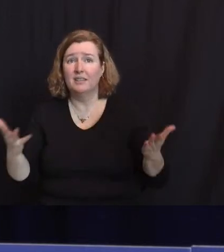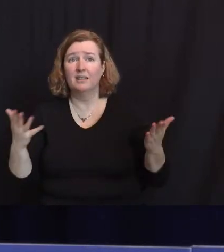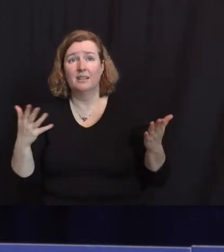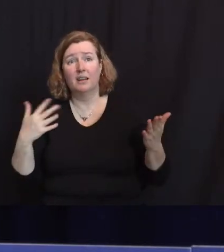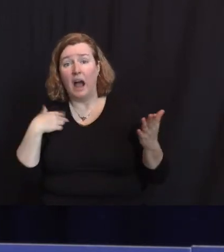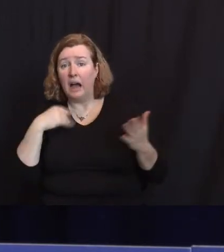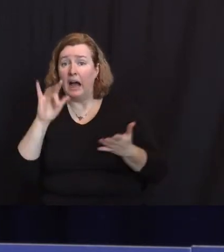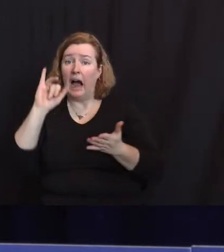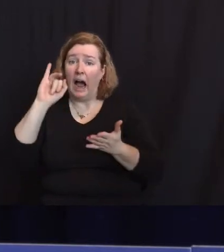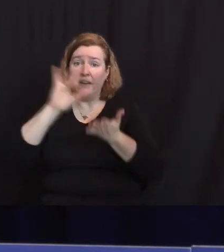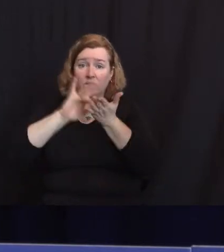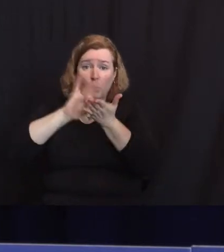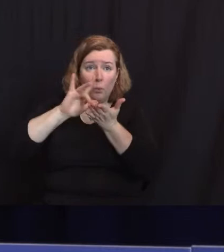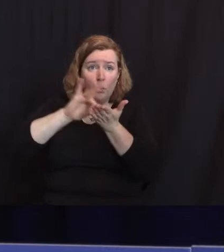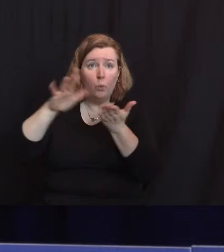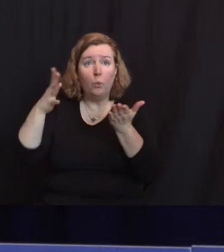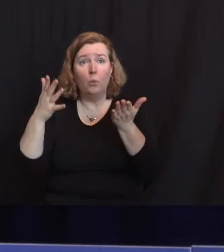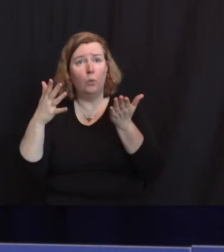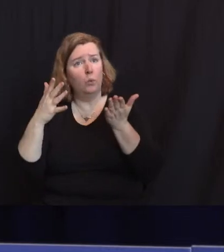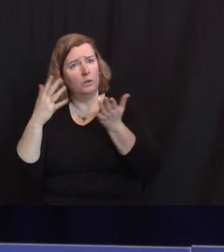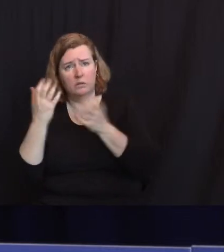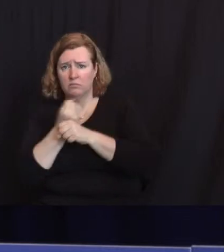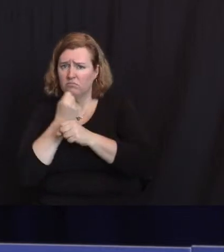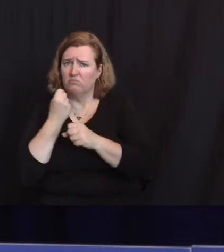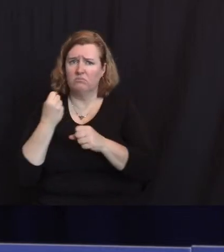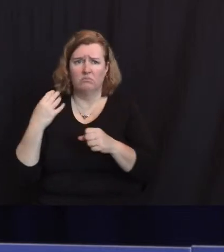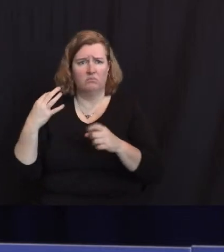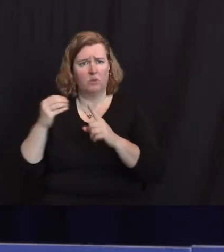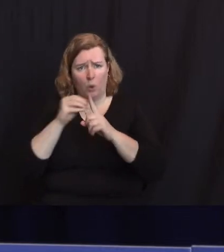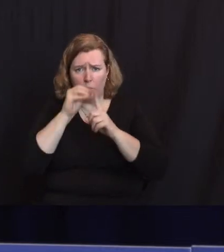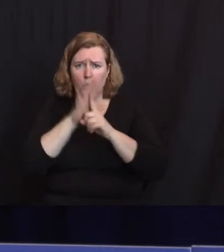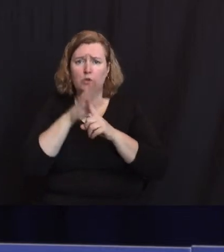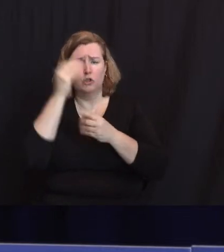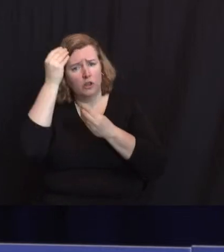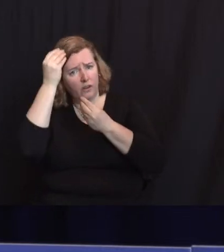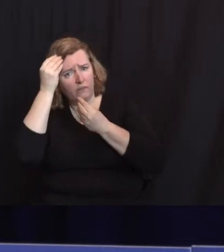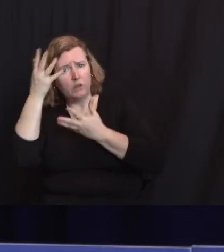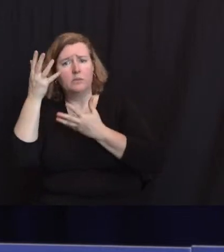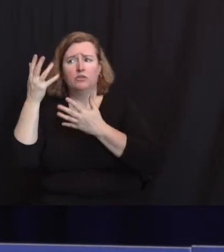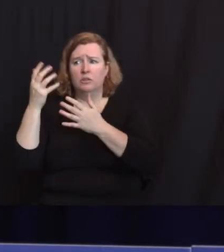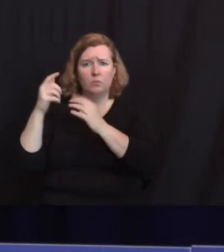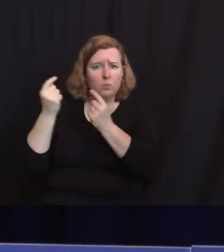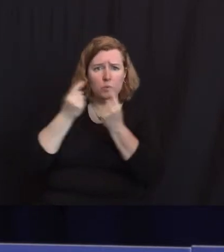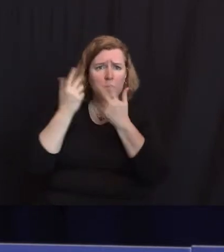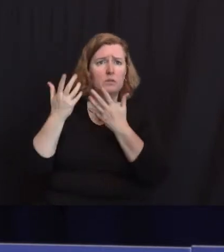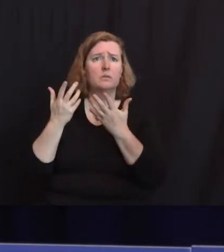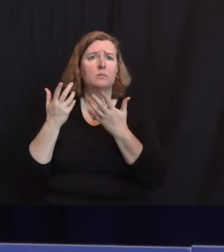will now be able to benefit from the exposure notification technology even